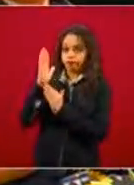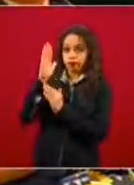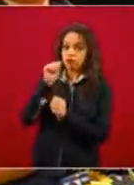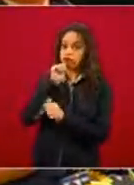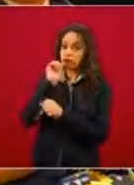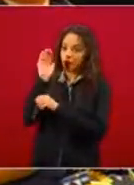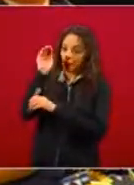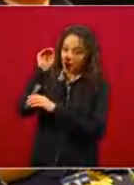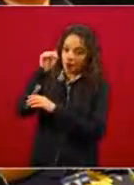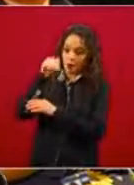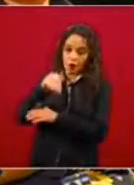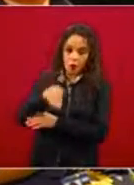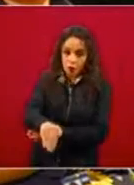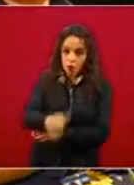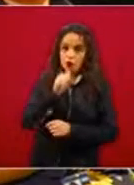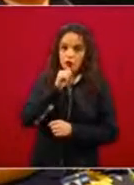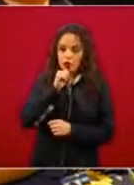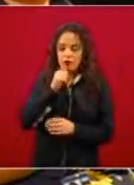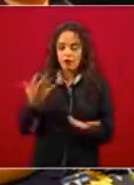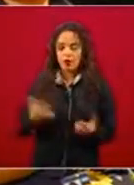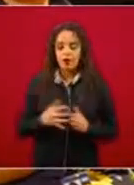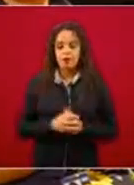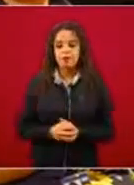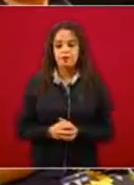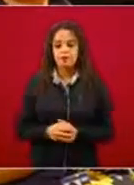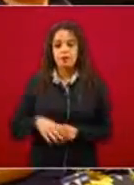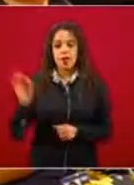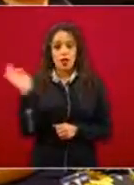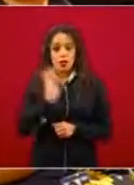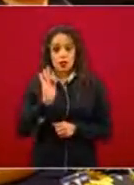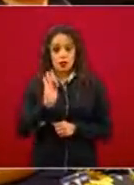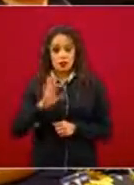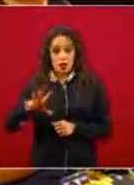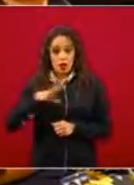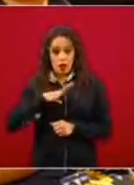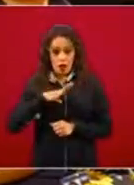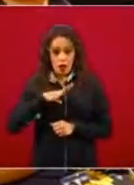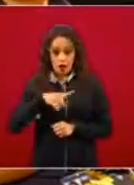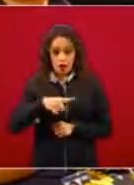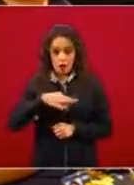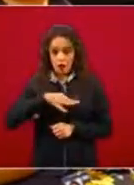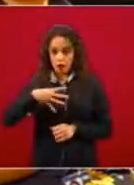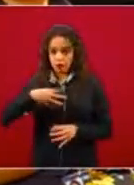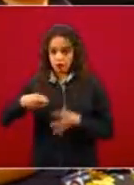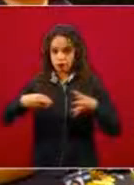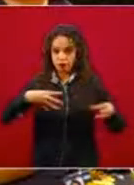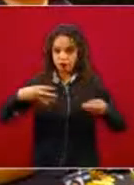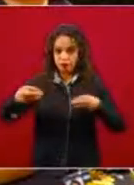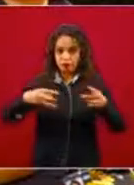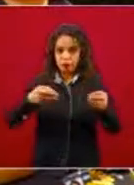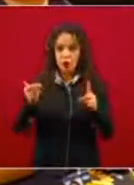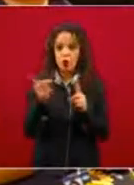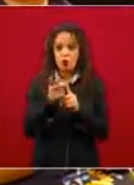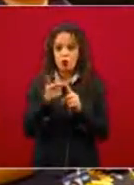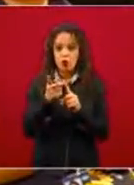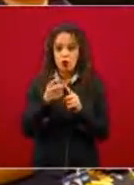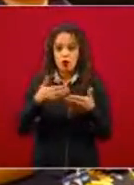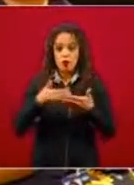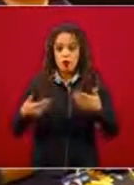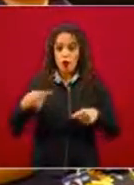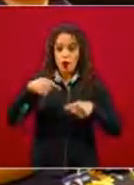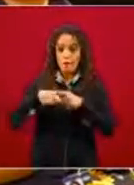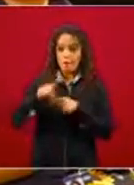que la transmission rate. curva. You De still have, you presentarse literally just contagios said en that las the grandes curve continues to construcciones que increase. están iniciando en el